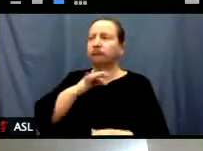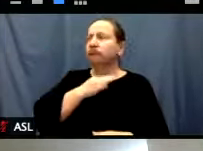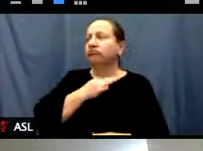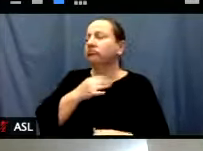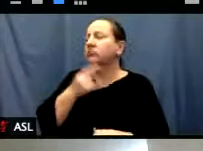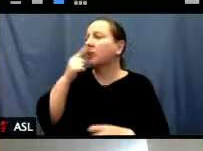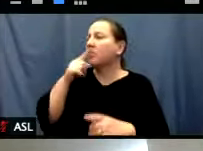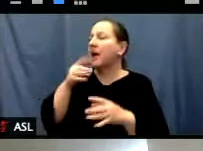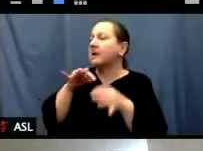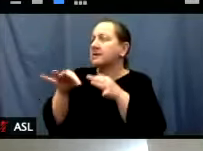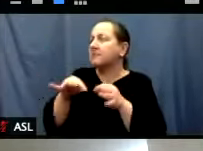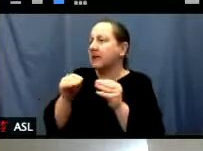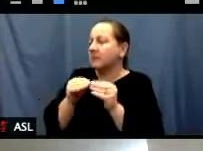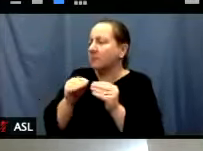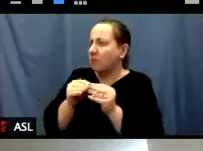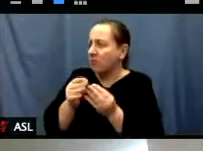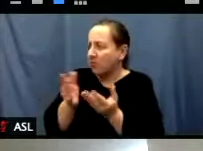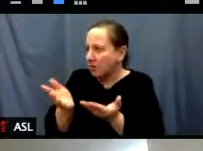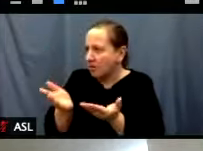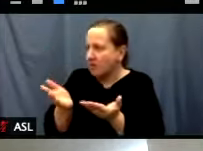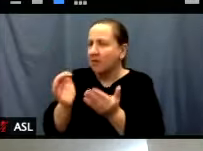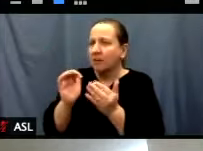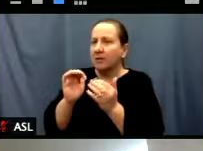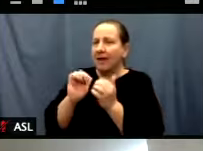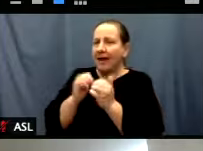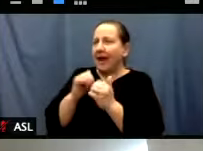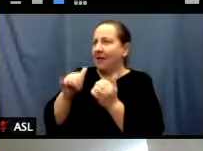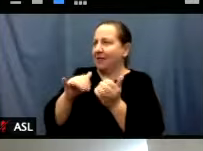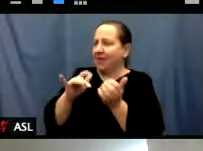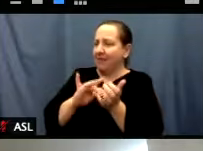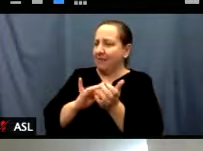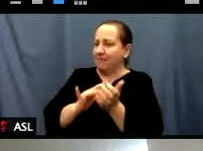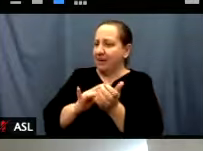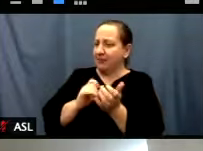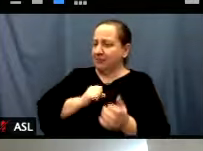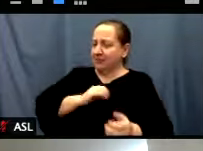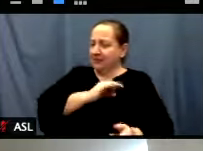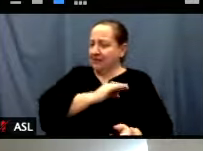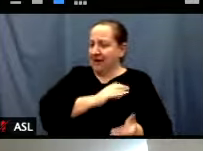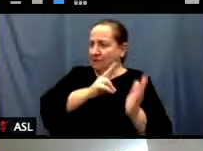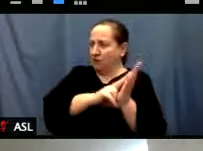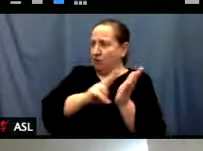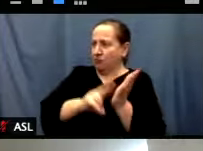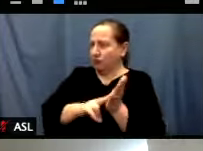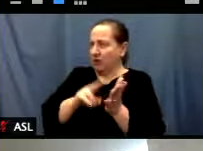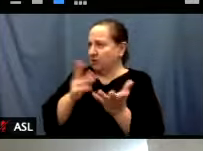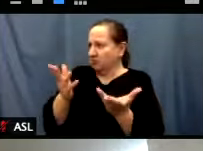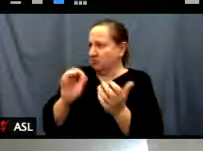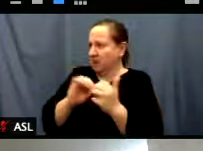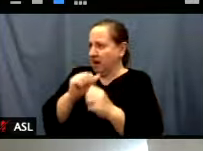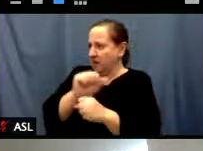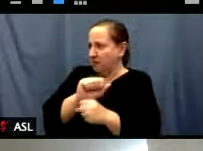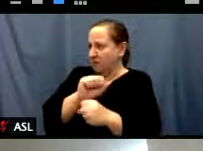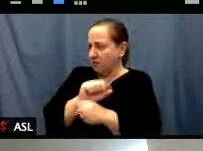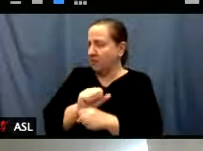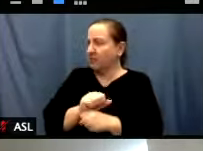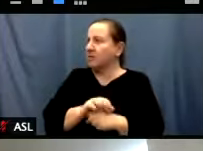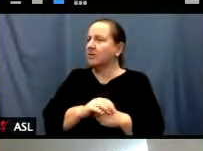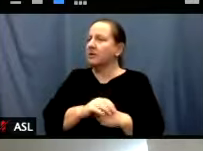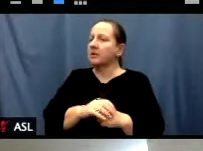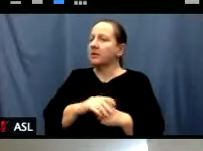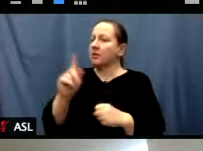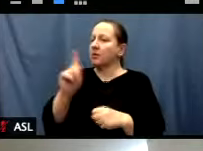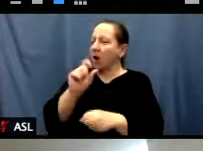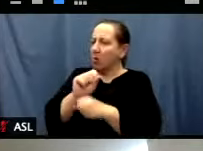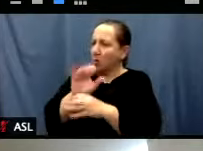explain a little bit more about how that medical staffing contracts are working, particularly with where the workers are